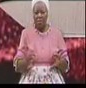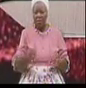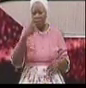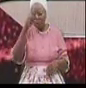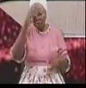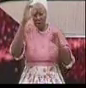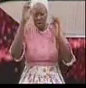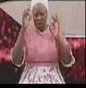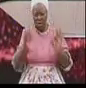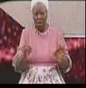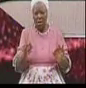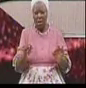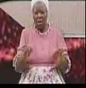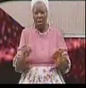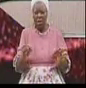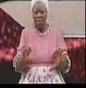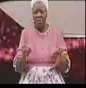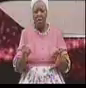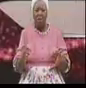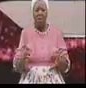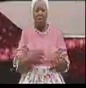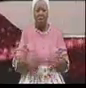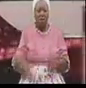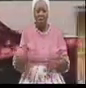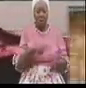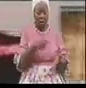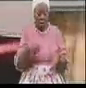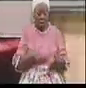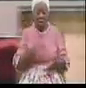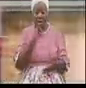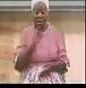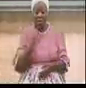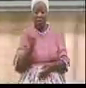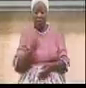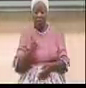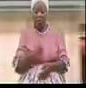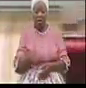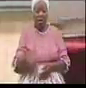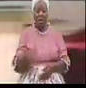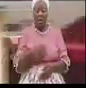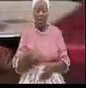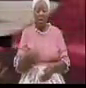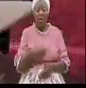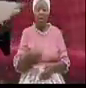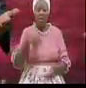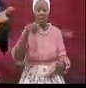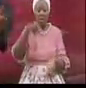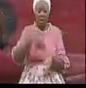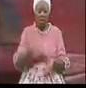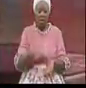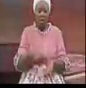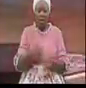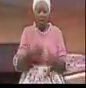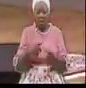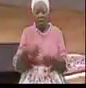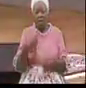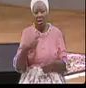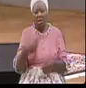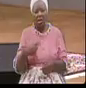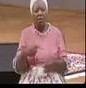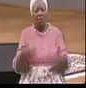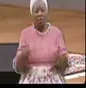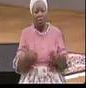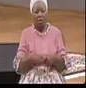intentionally, habitually, this is where they say they stand. And so it says,